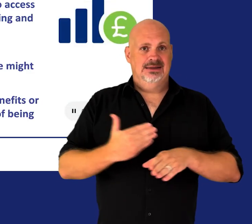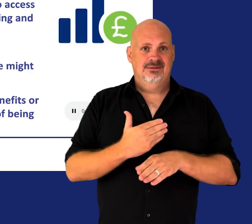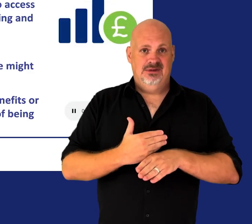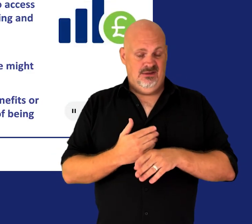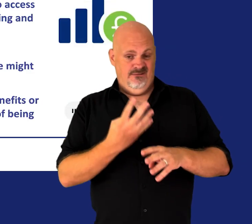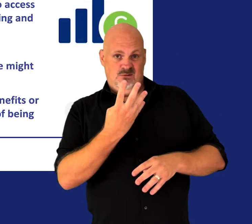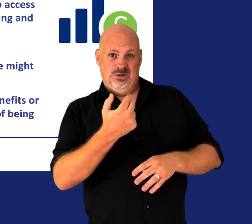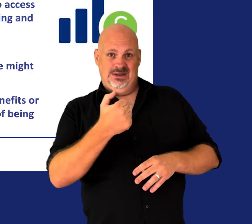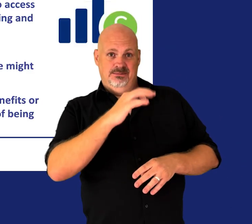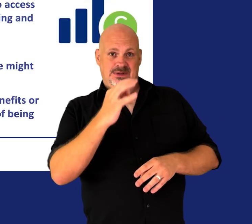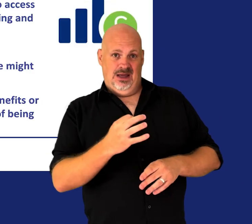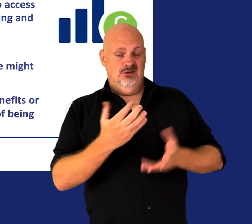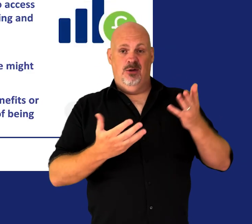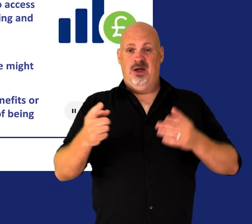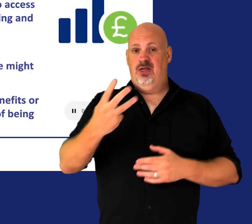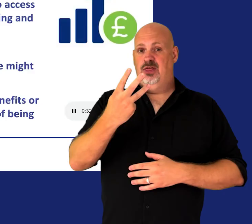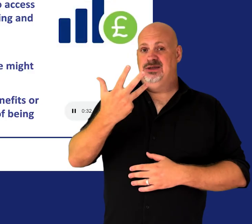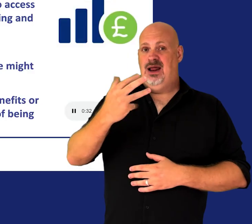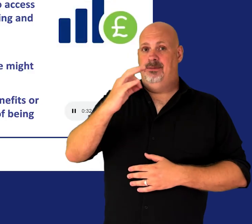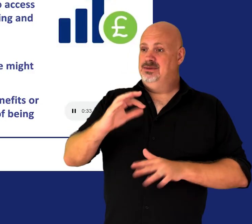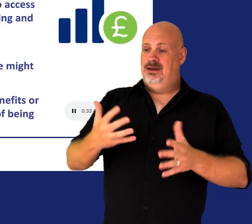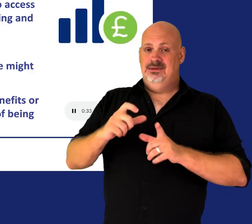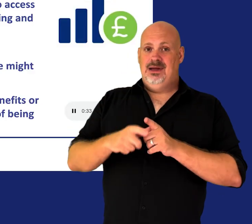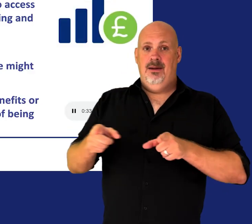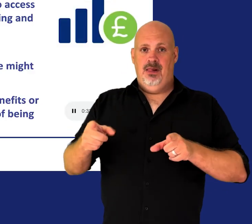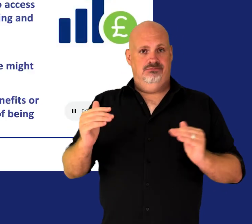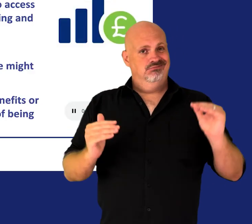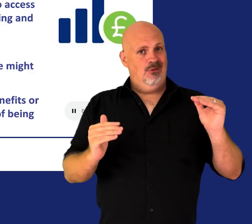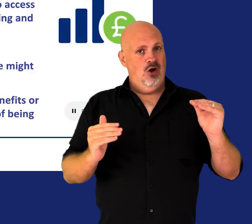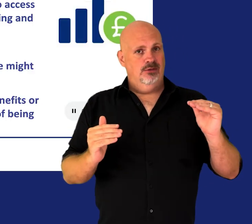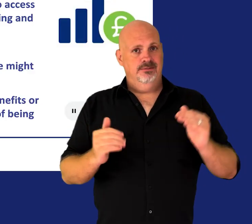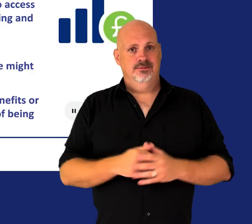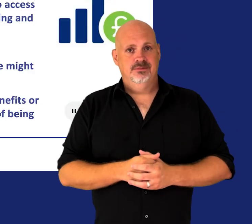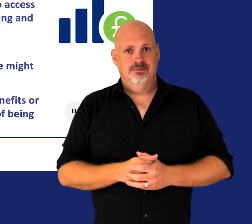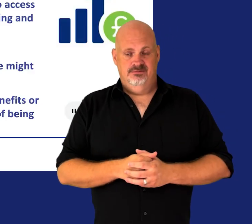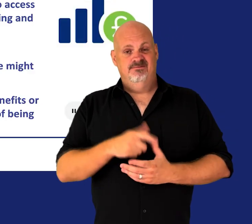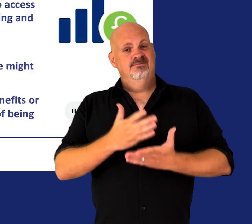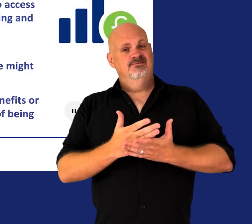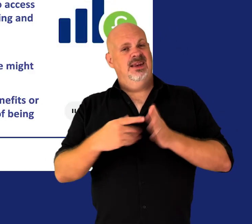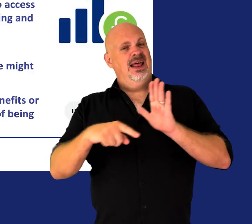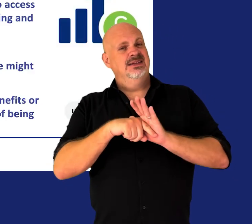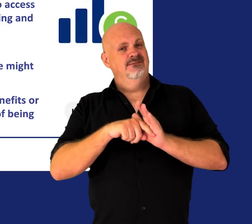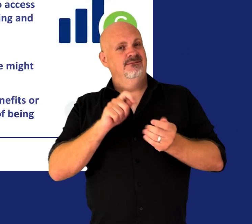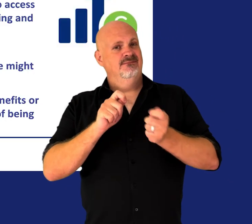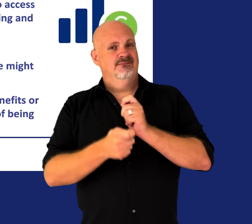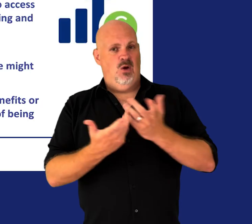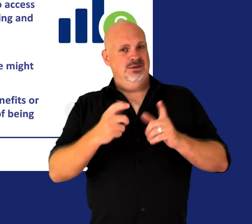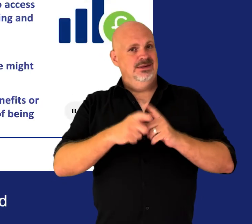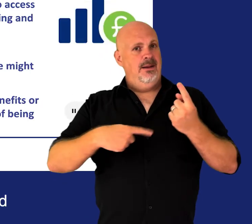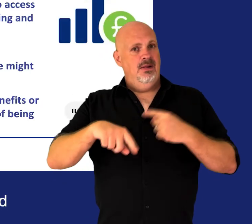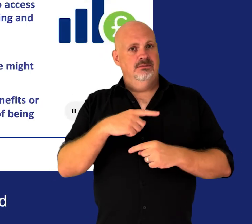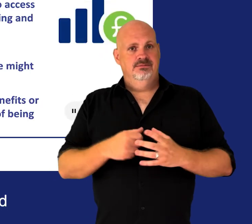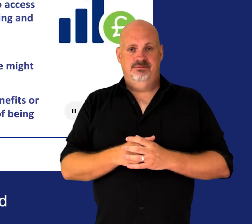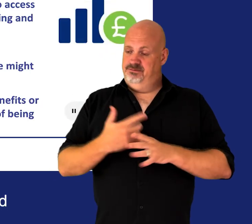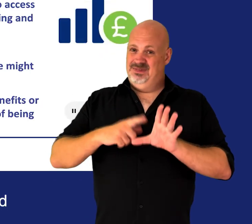That's 46% compared to 39% of non-disabled people. This is a negative change for disabled people,